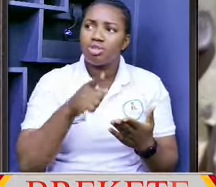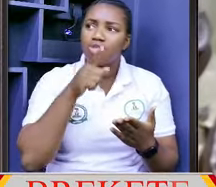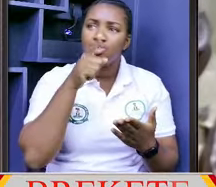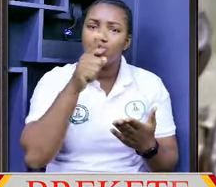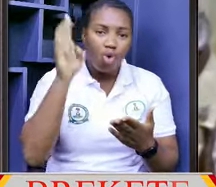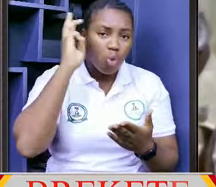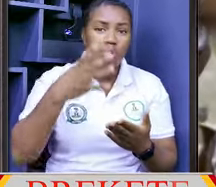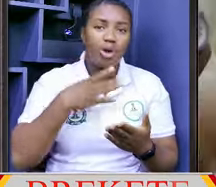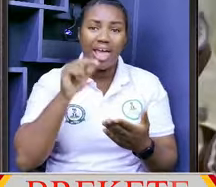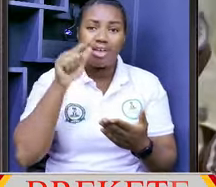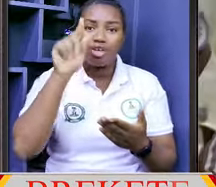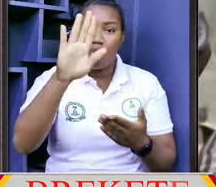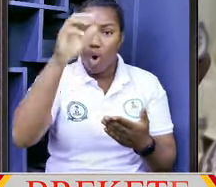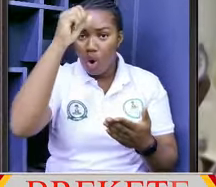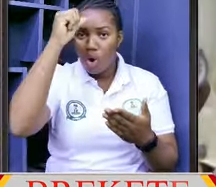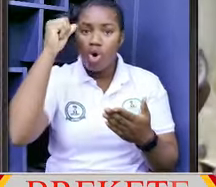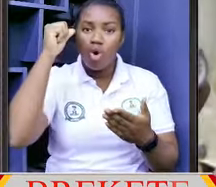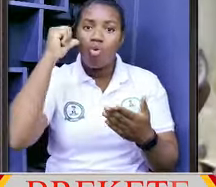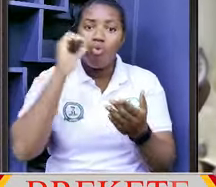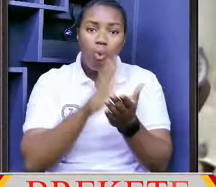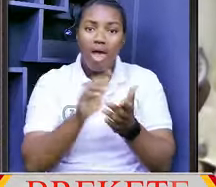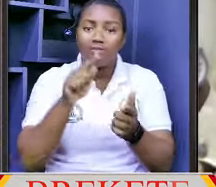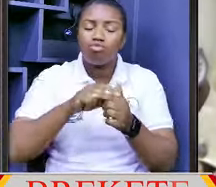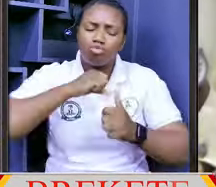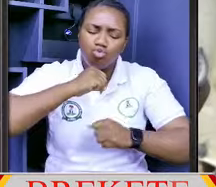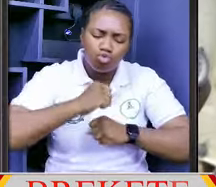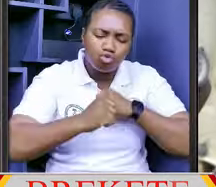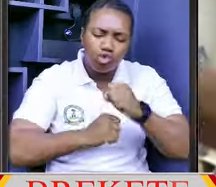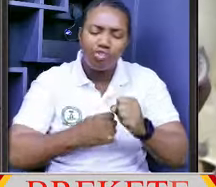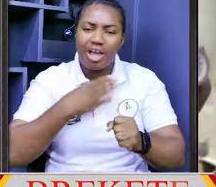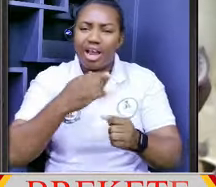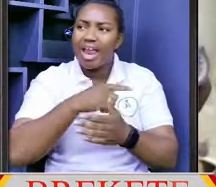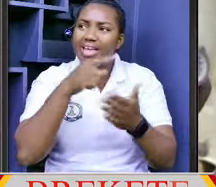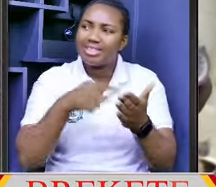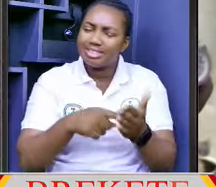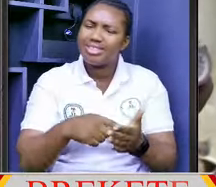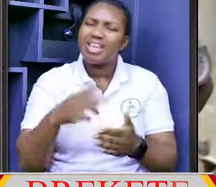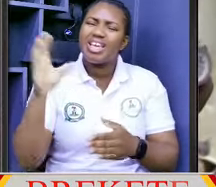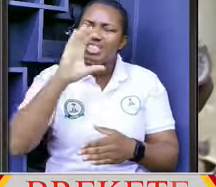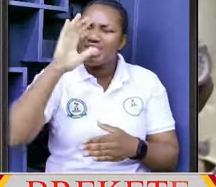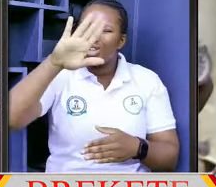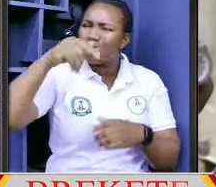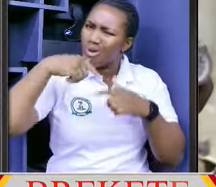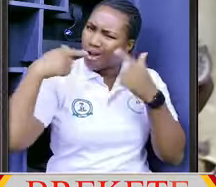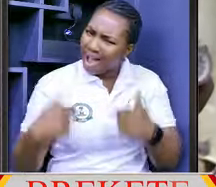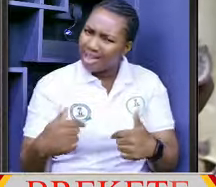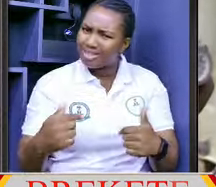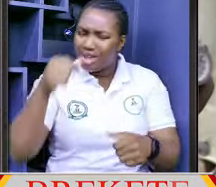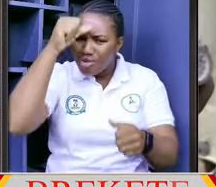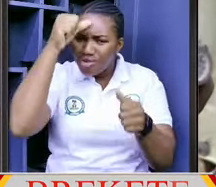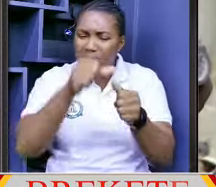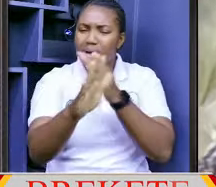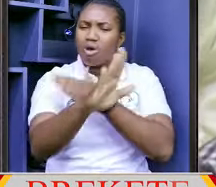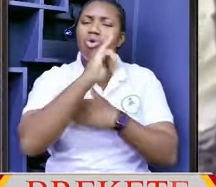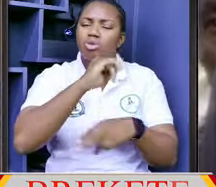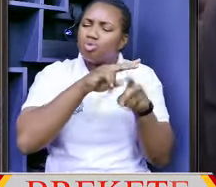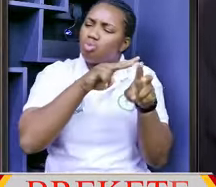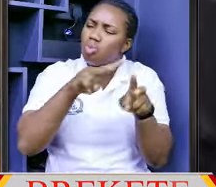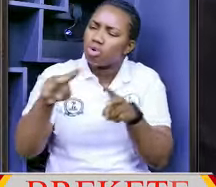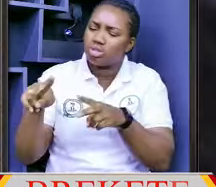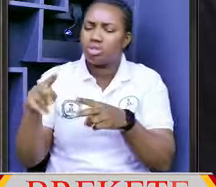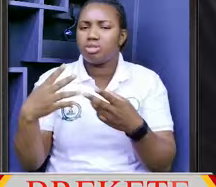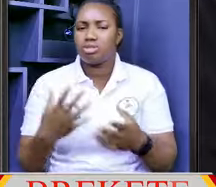like make your wife and children suffer like this. Check your conscience. Remember, God in heaven is watching all of